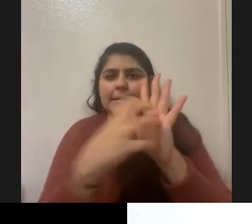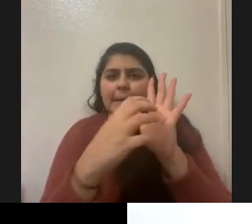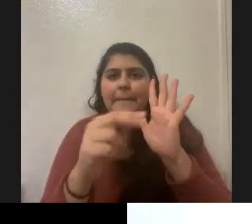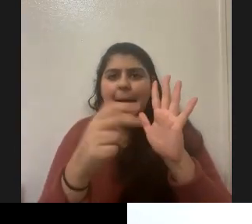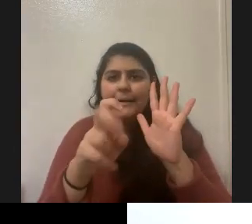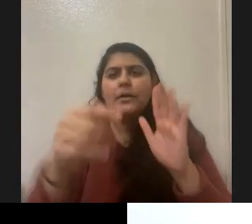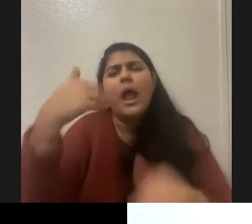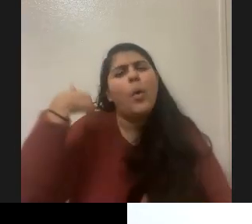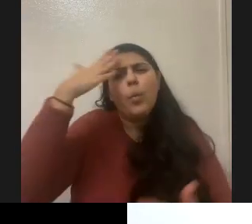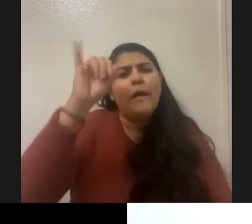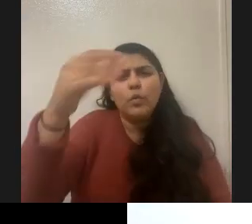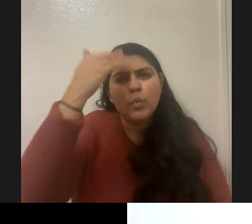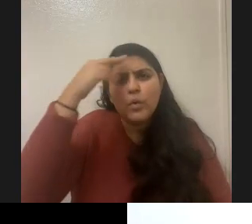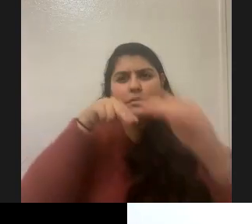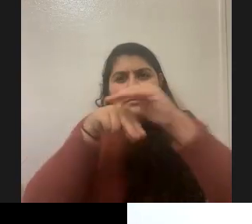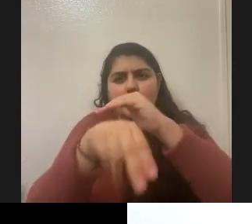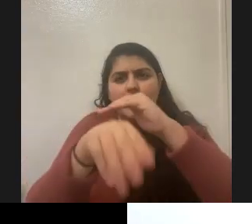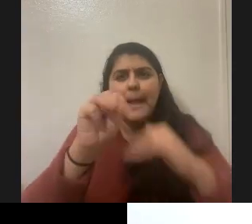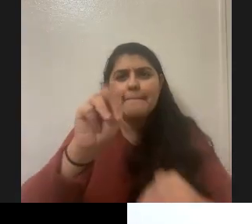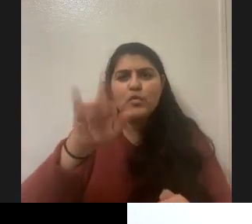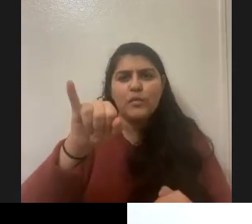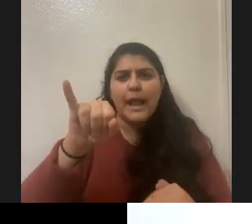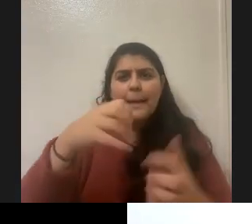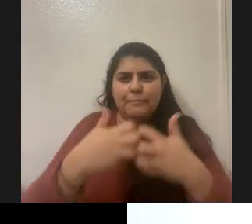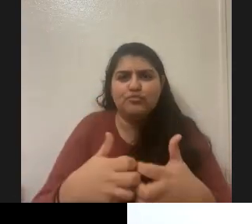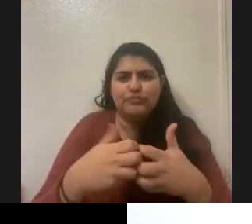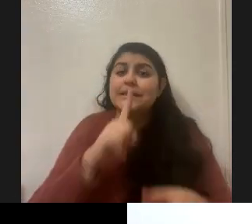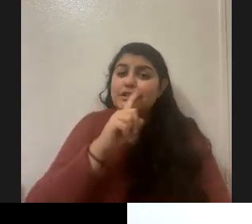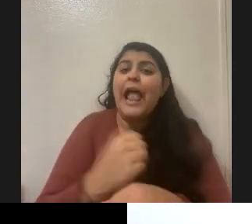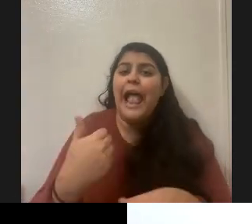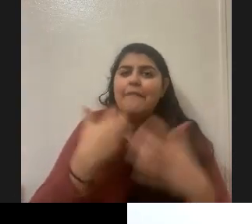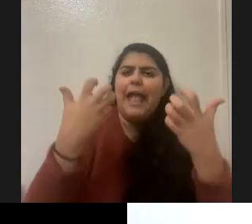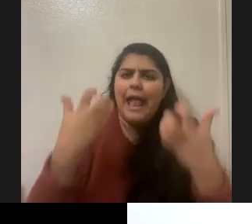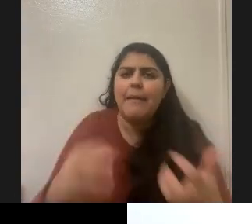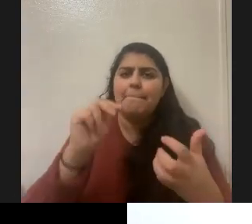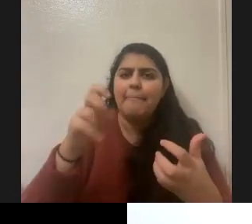MRI machine is, but in the hospital, it's a very powerful magnet machine. And if there's